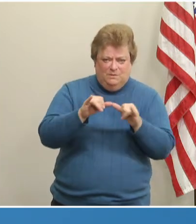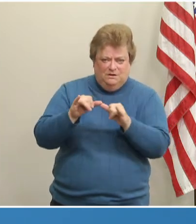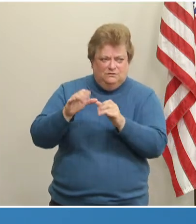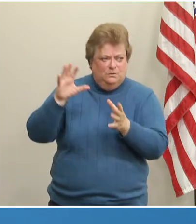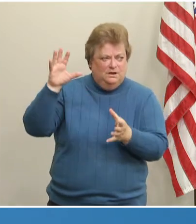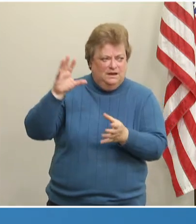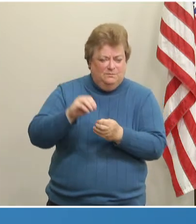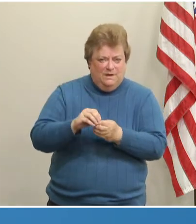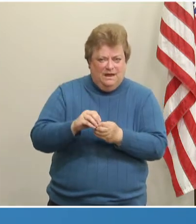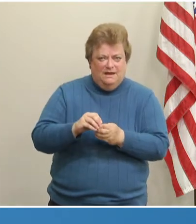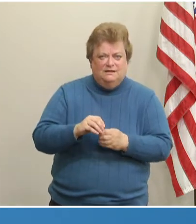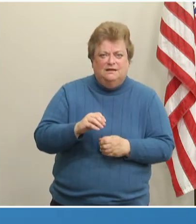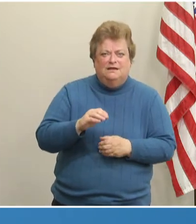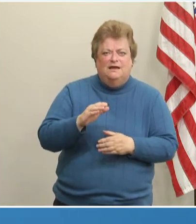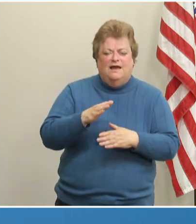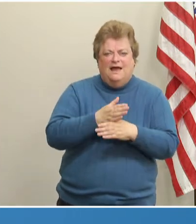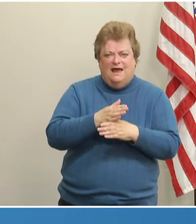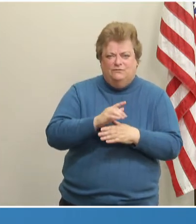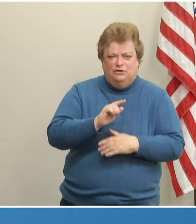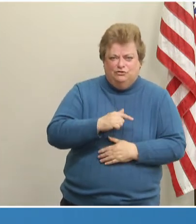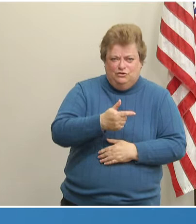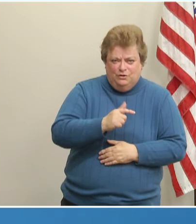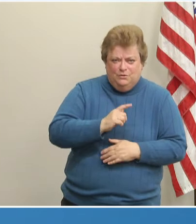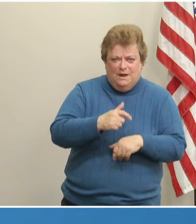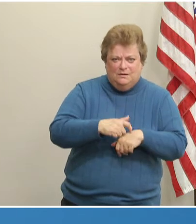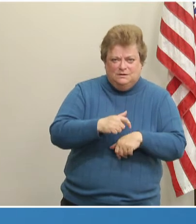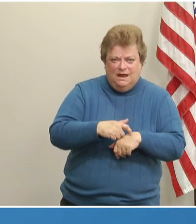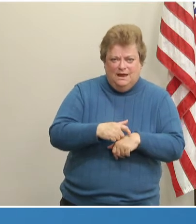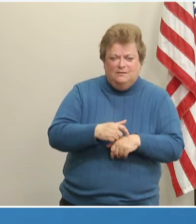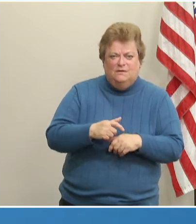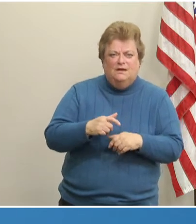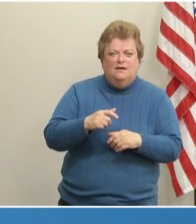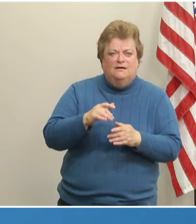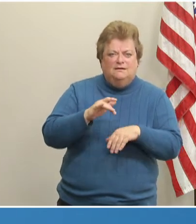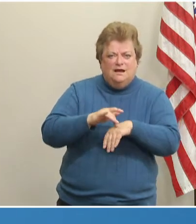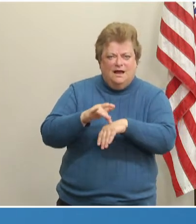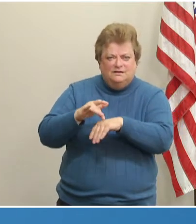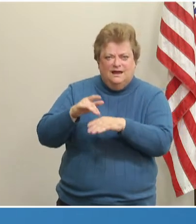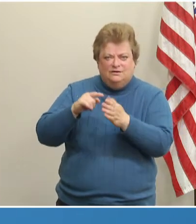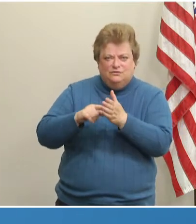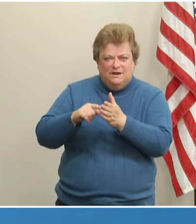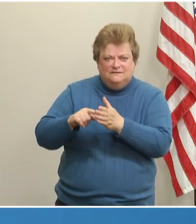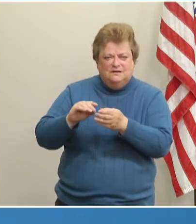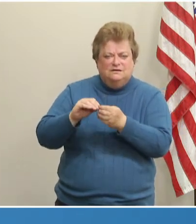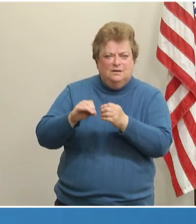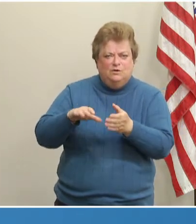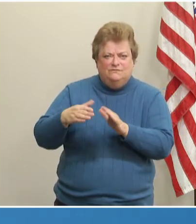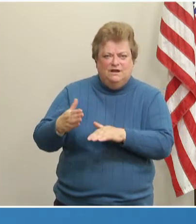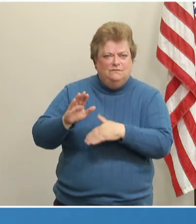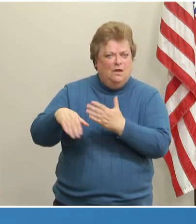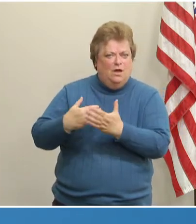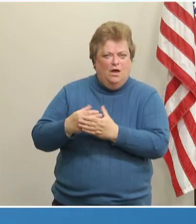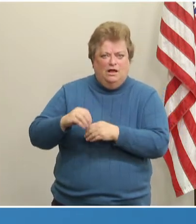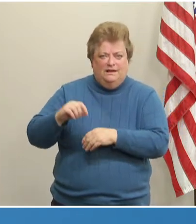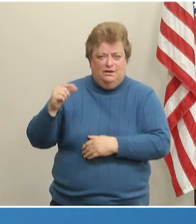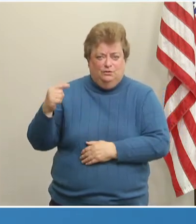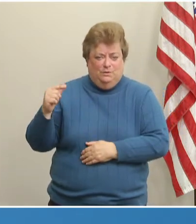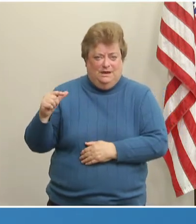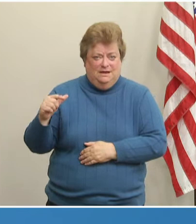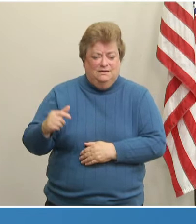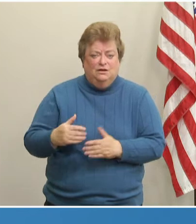The average turnaround time, the contact tracing capacity, and the number of deaths are all in the green. The rate of